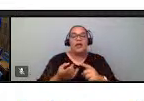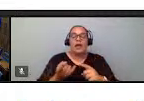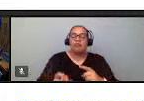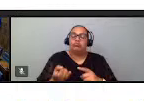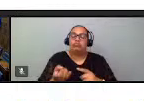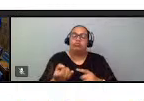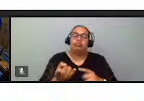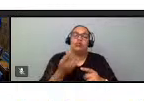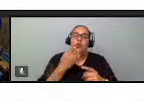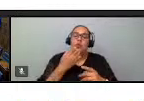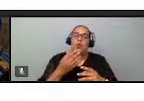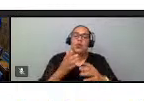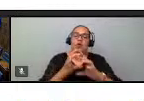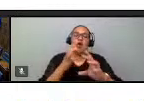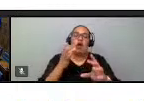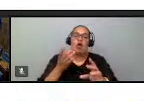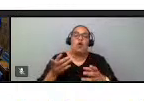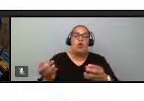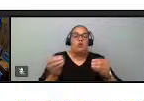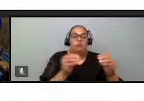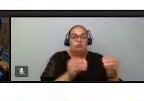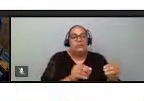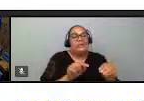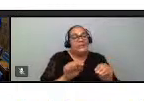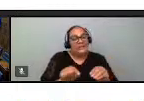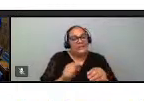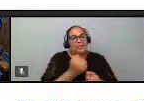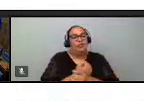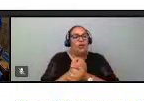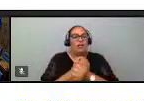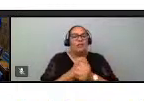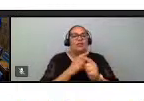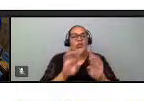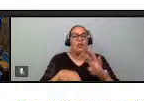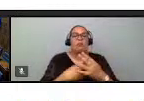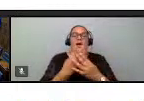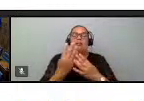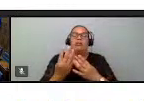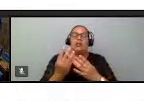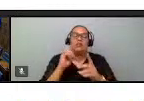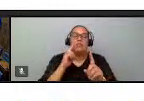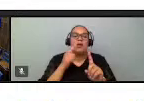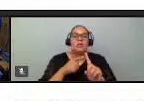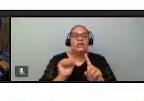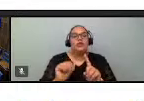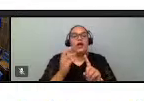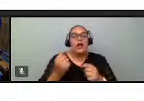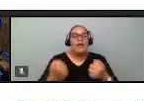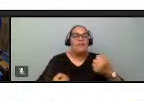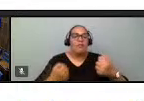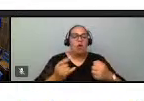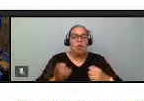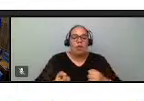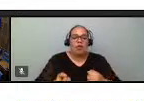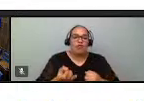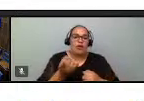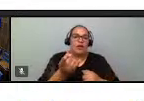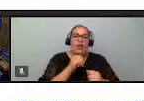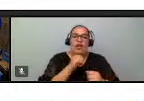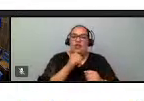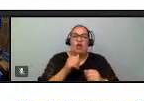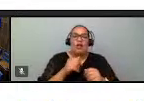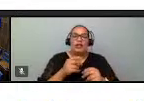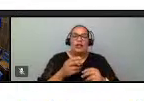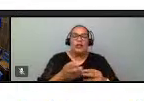cargo and obviously there are nuances so like in the multi-purpose terminal it's a mobile crane it's not a fixed